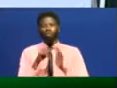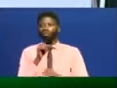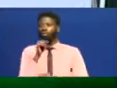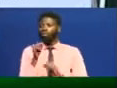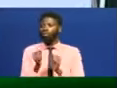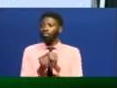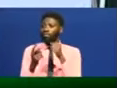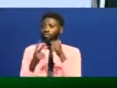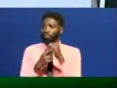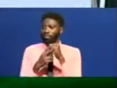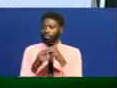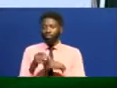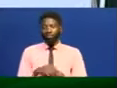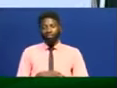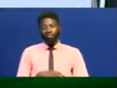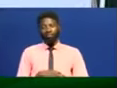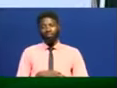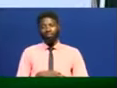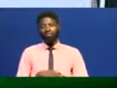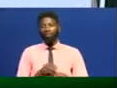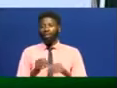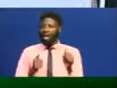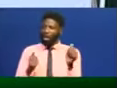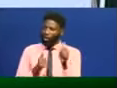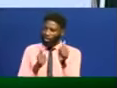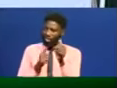Out of those 10 goals that Angola suffered,